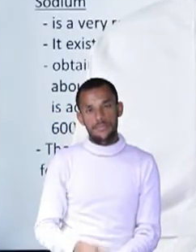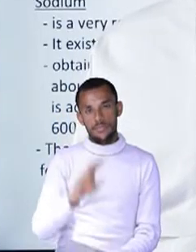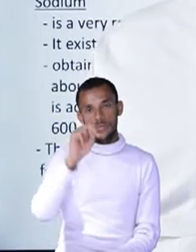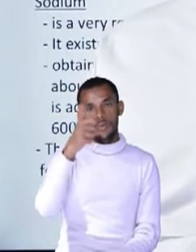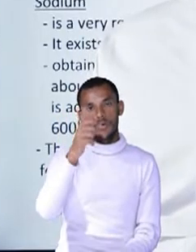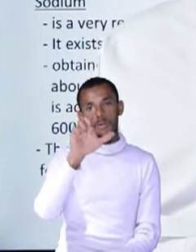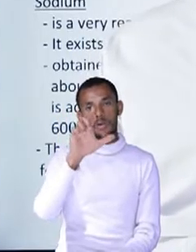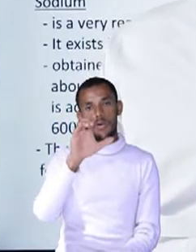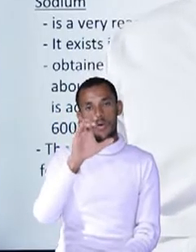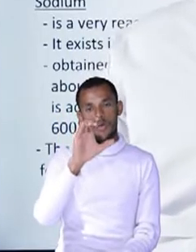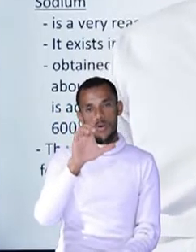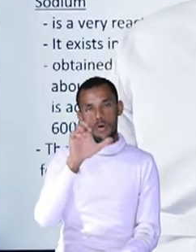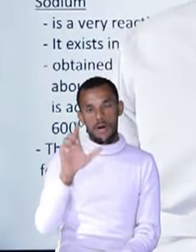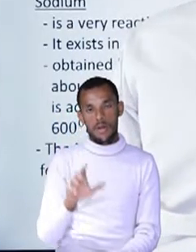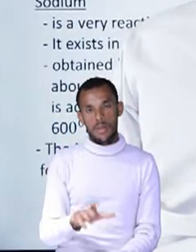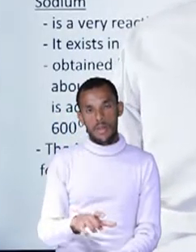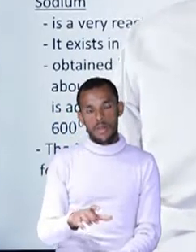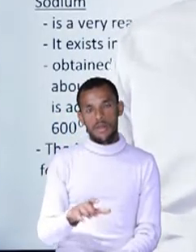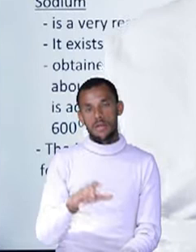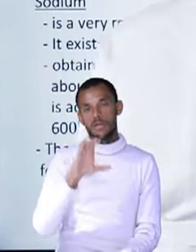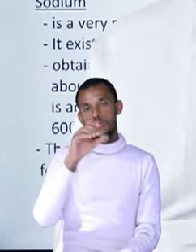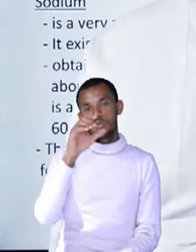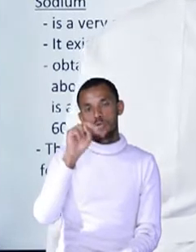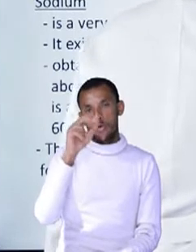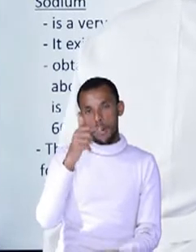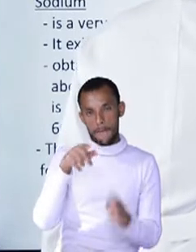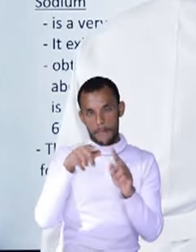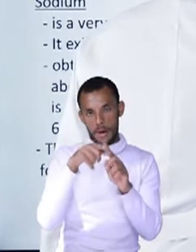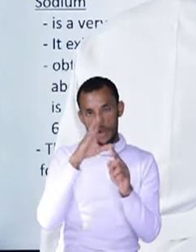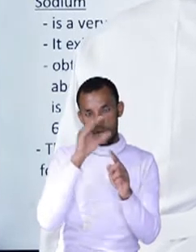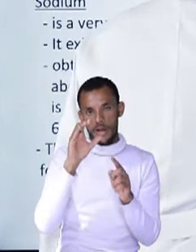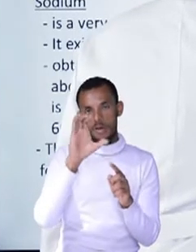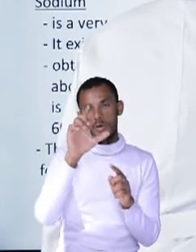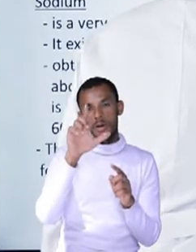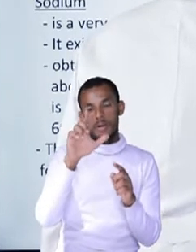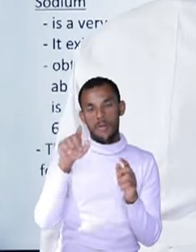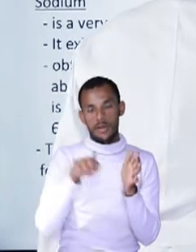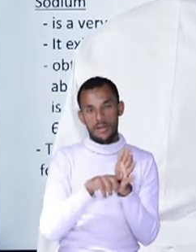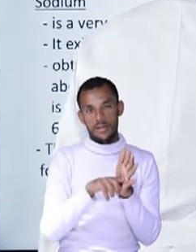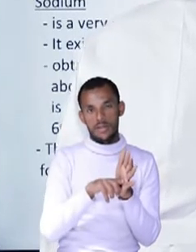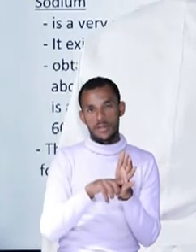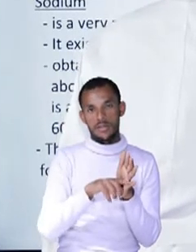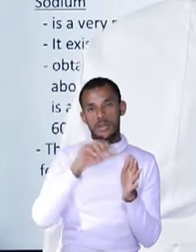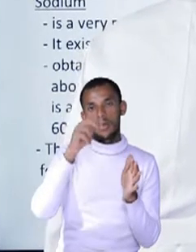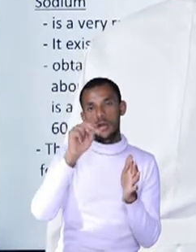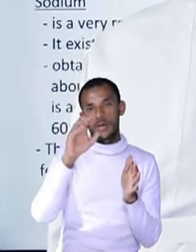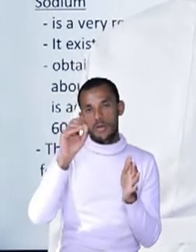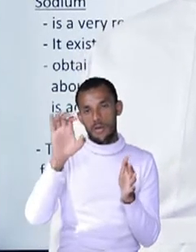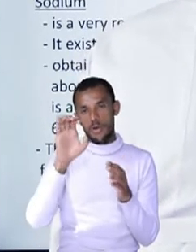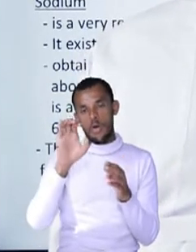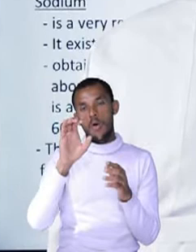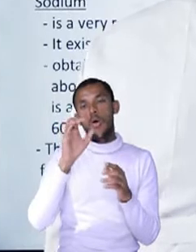Sodium chloride in the molten state, sodium plus and chlorine minus. Anode, oxidation